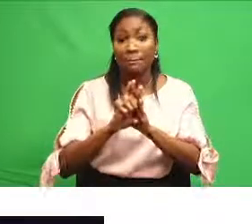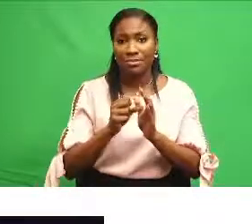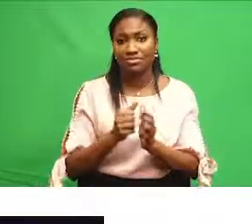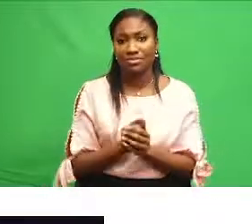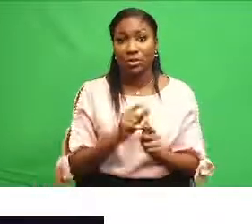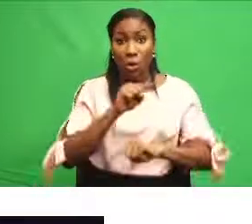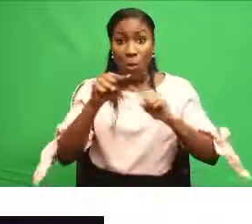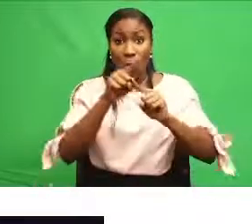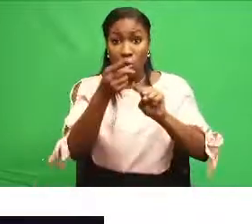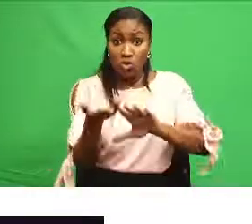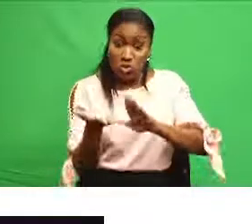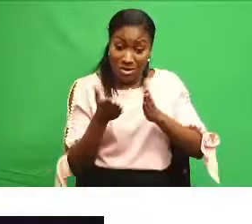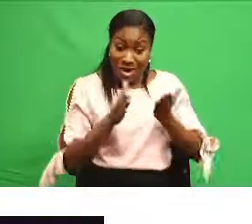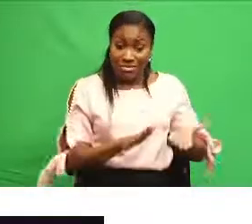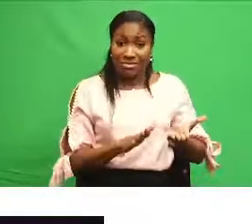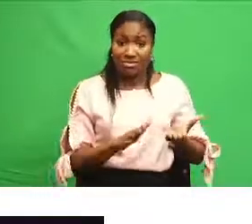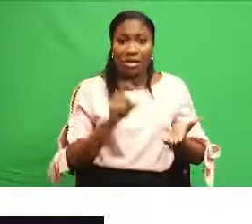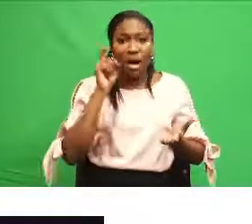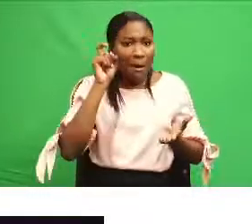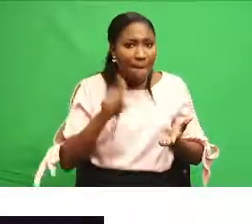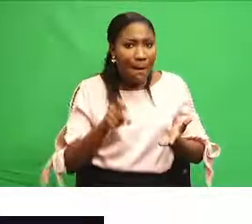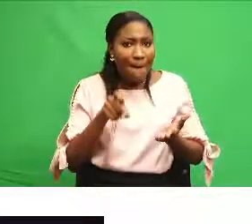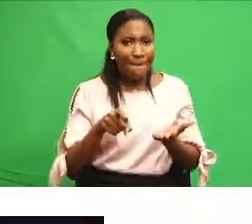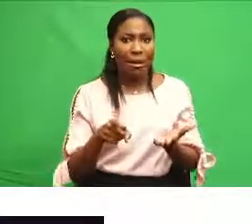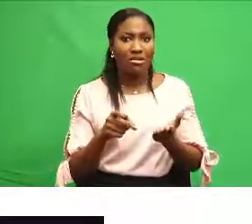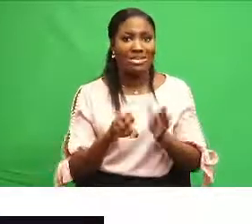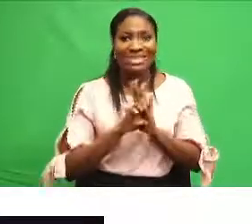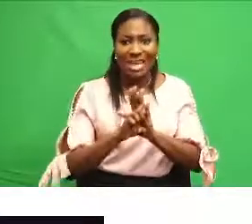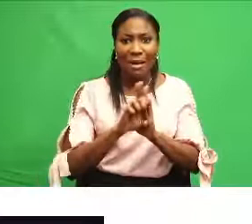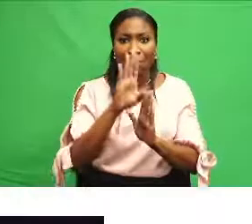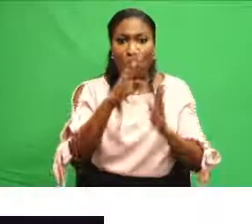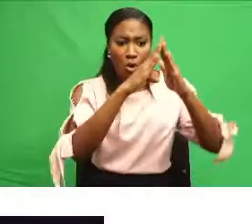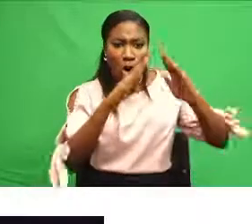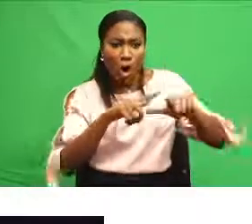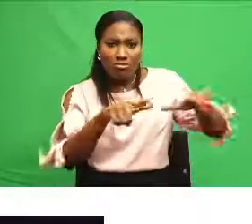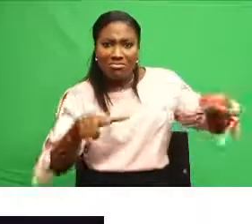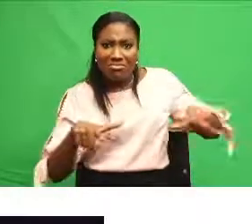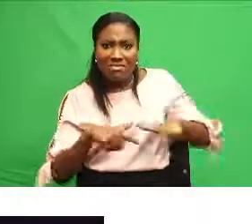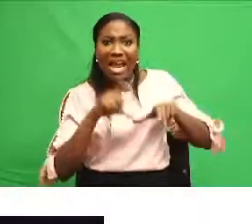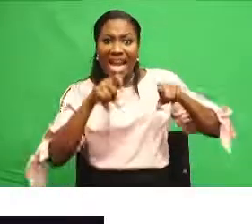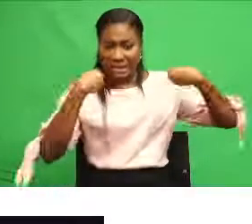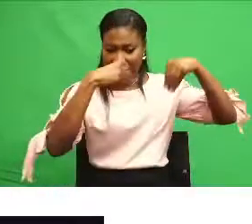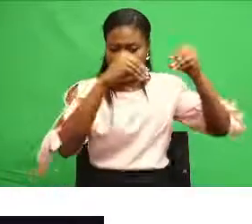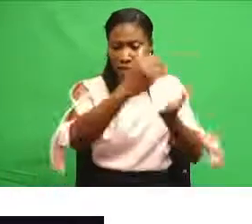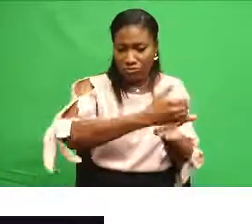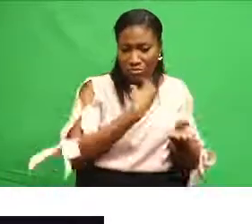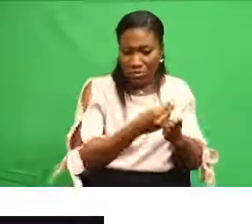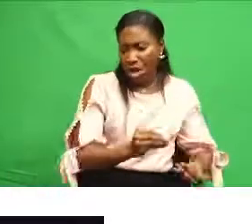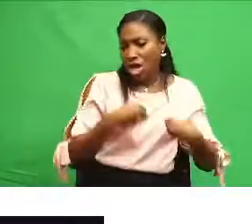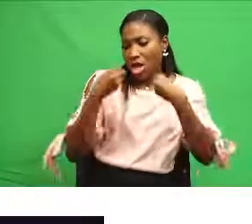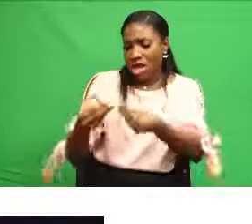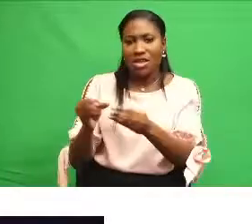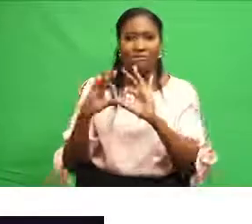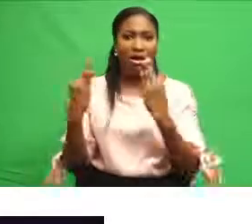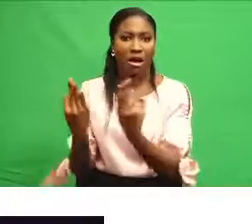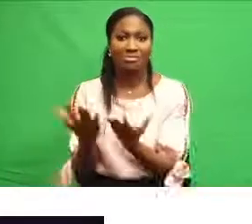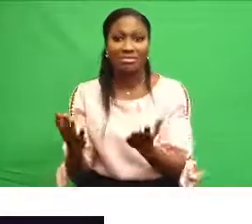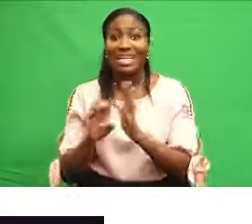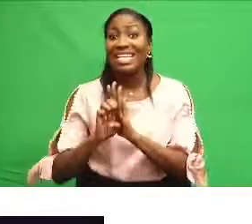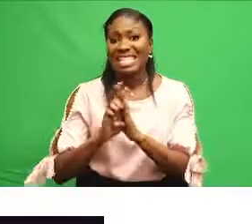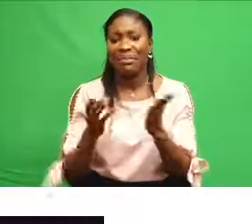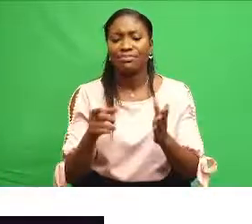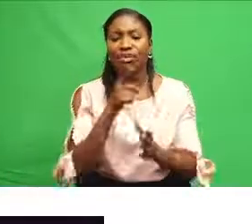That's an important part of the estate planning process, to provide liquidity. You can provide liquidity by naming